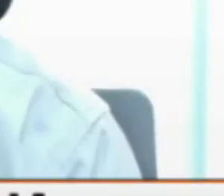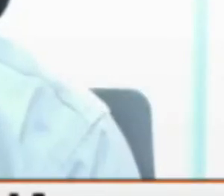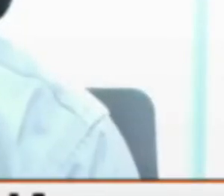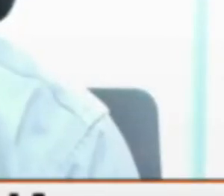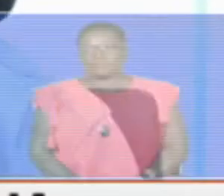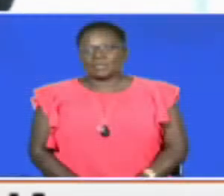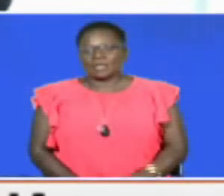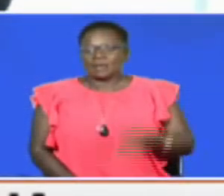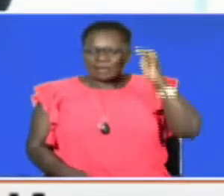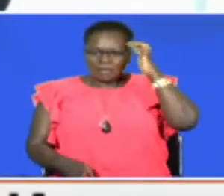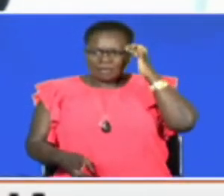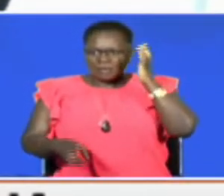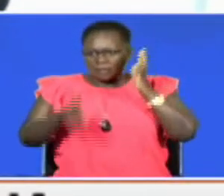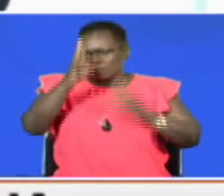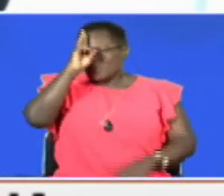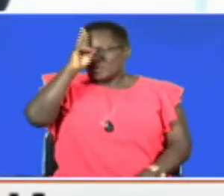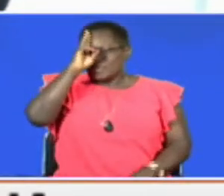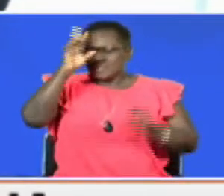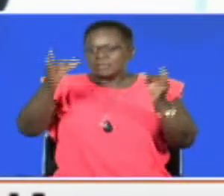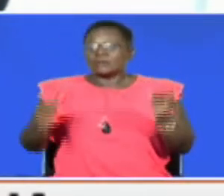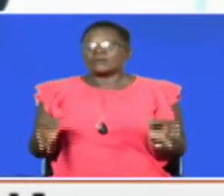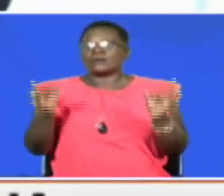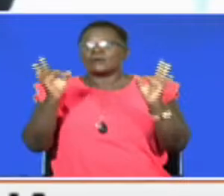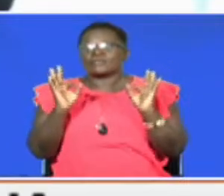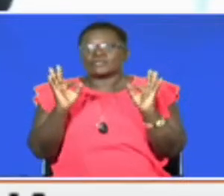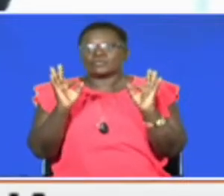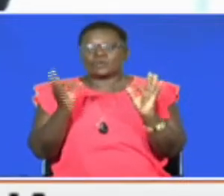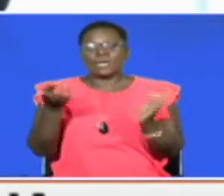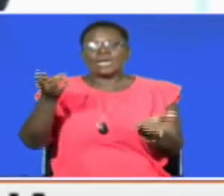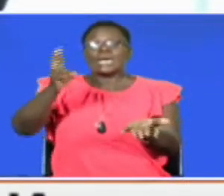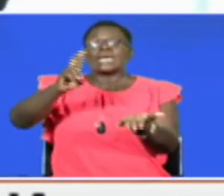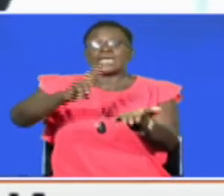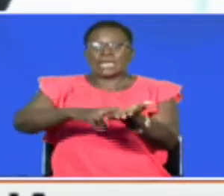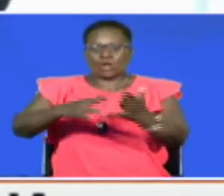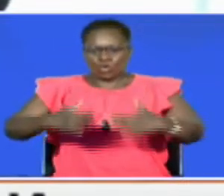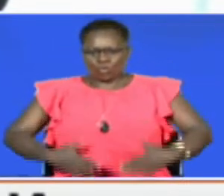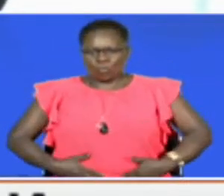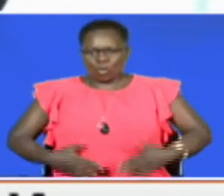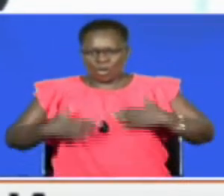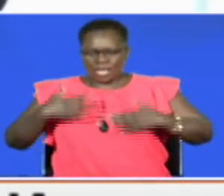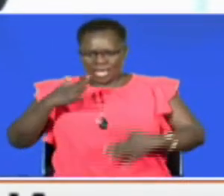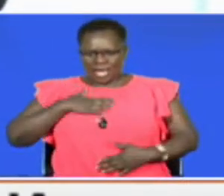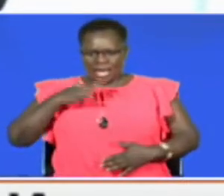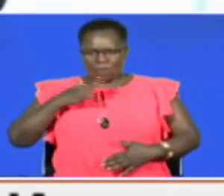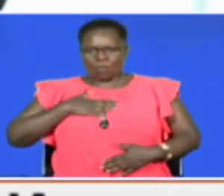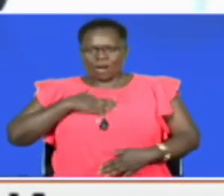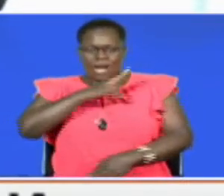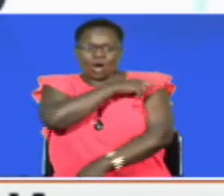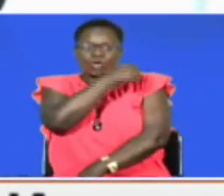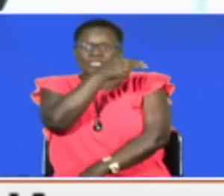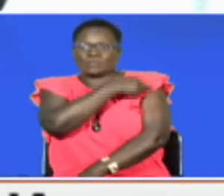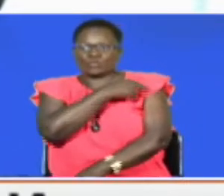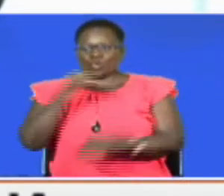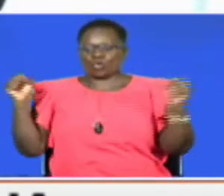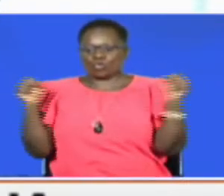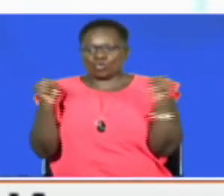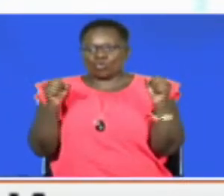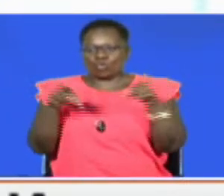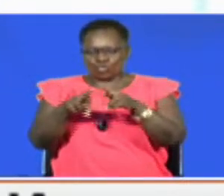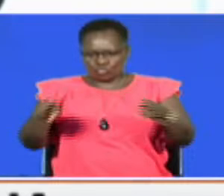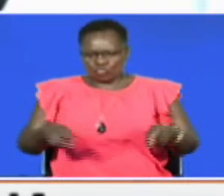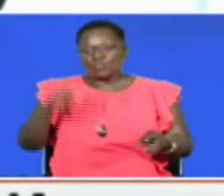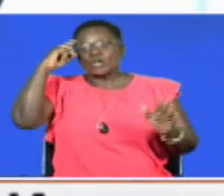The police officers recorded the body in our morgue and identified the